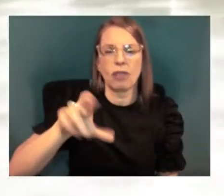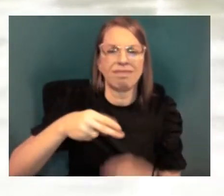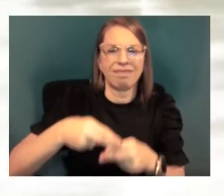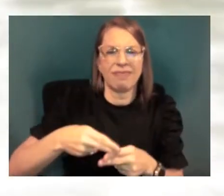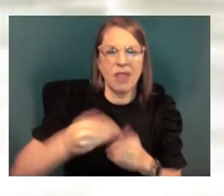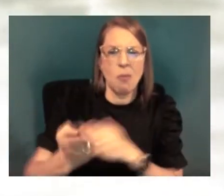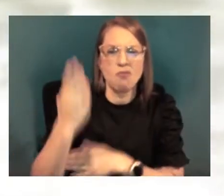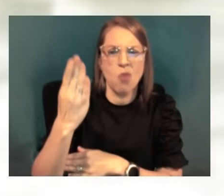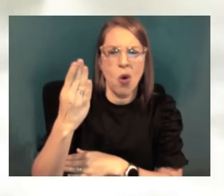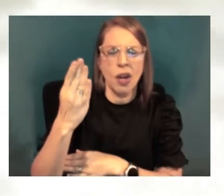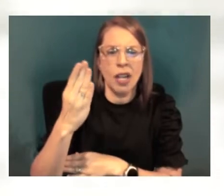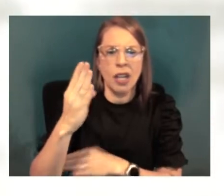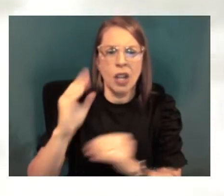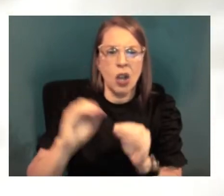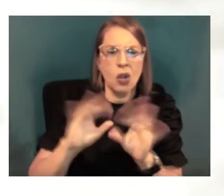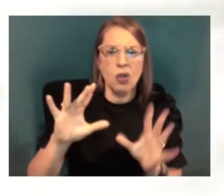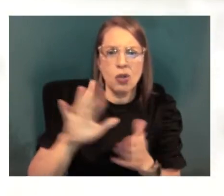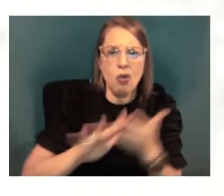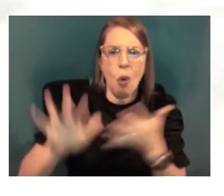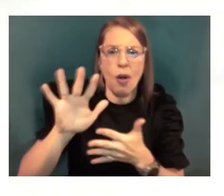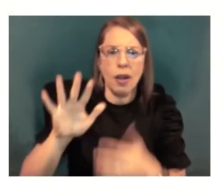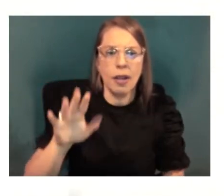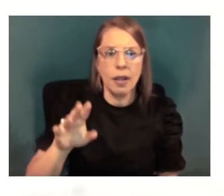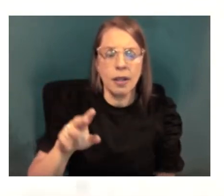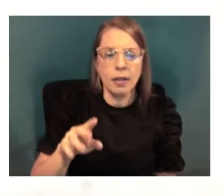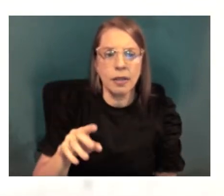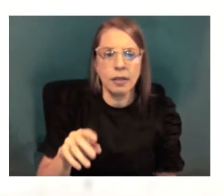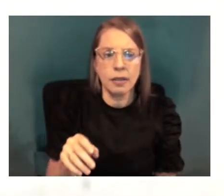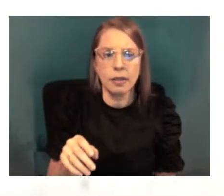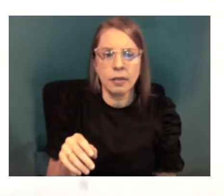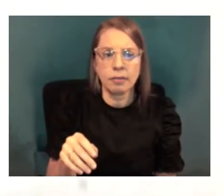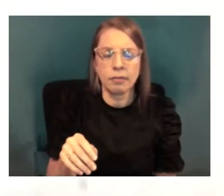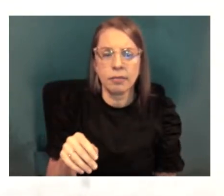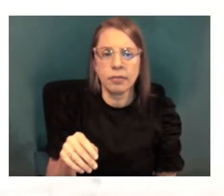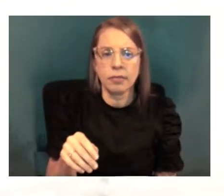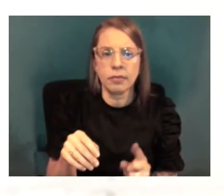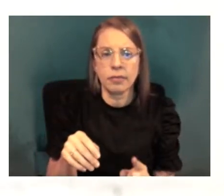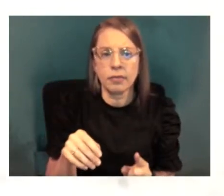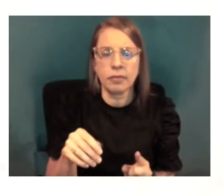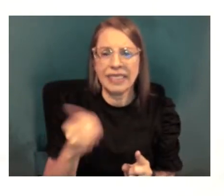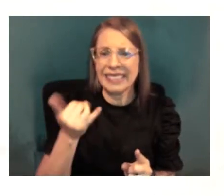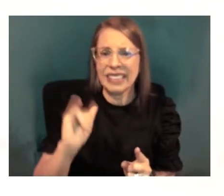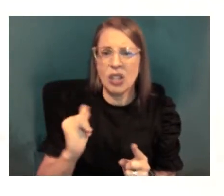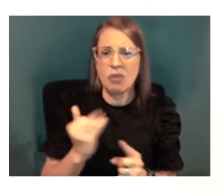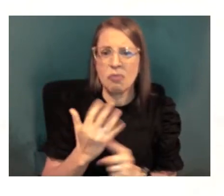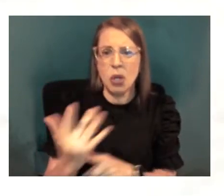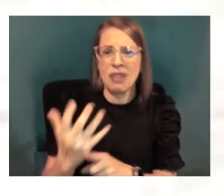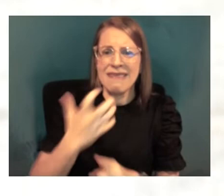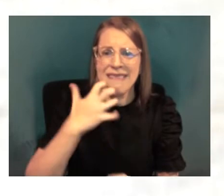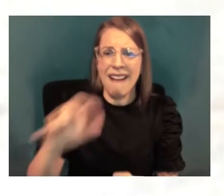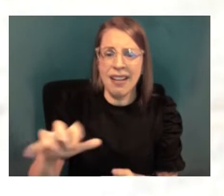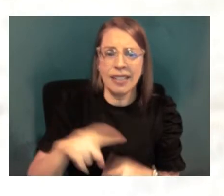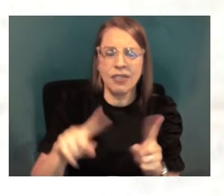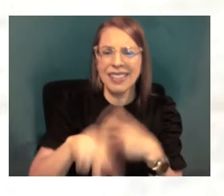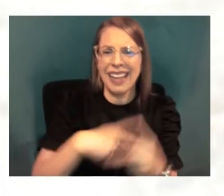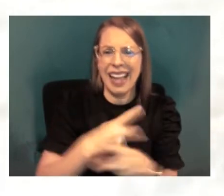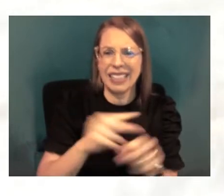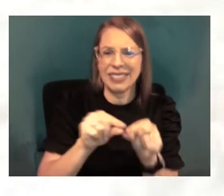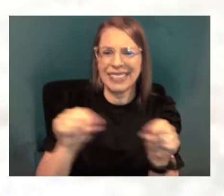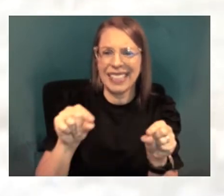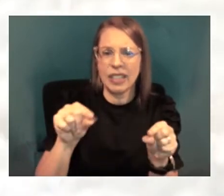the metal stick doesn't get quite as hot, but you'll see these still burn really hot, and we're going to show what it'll do to a shirt